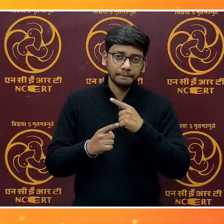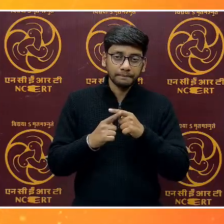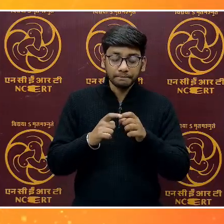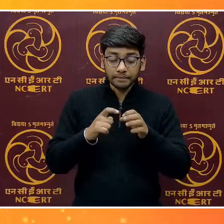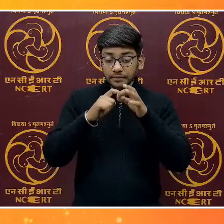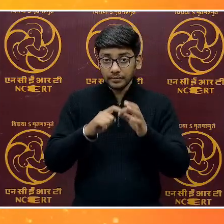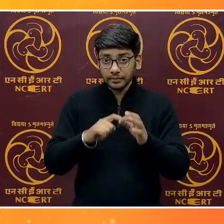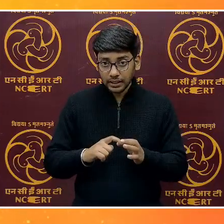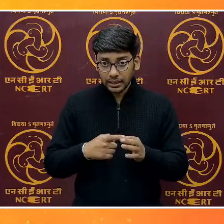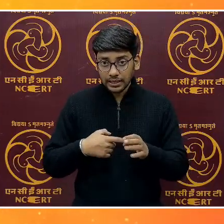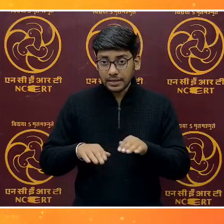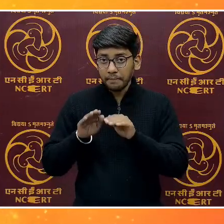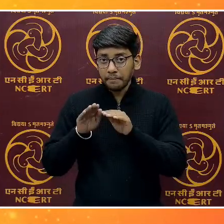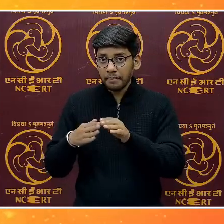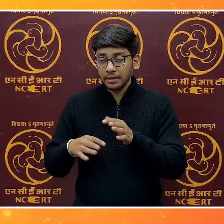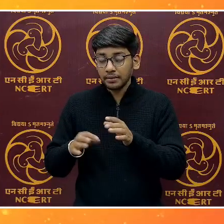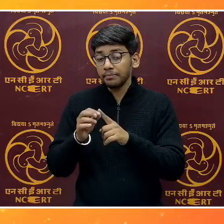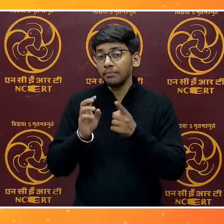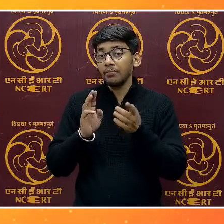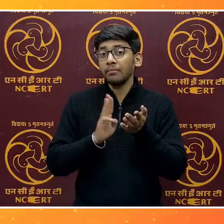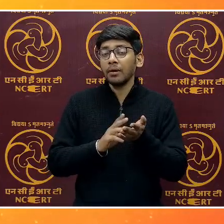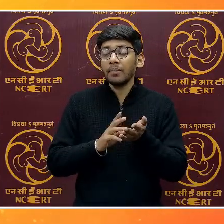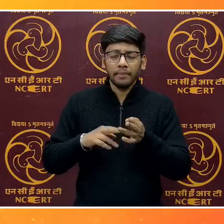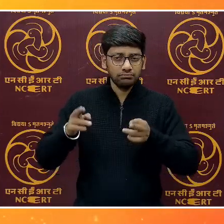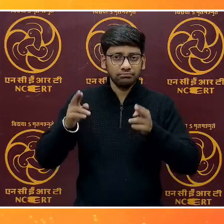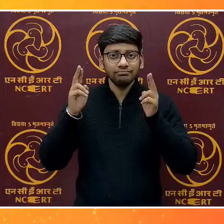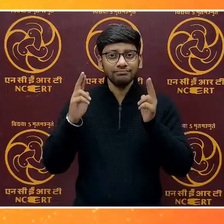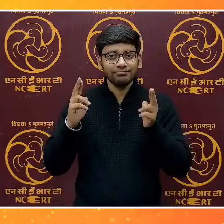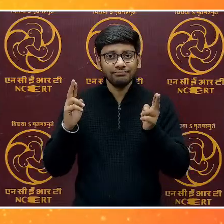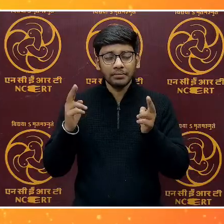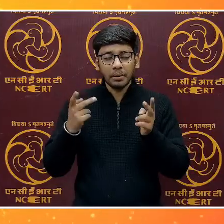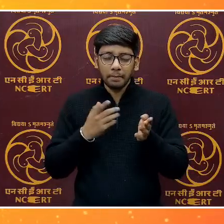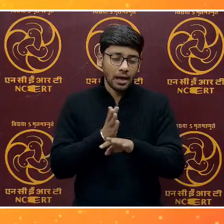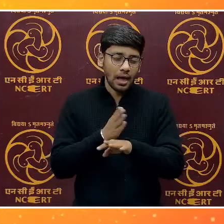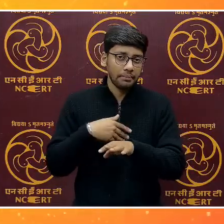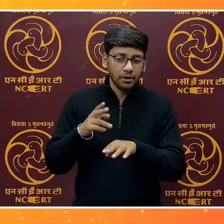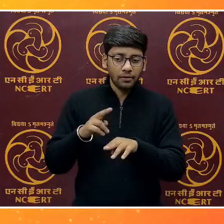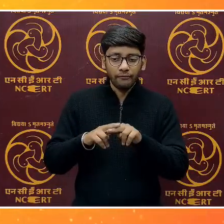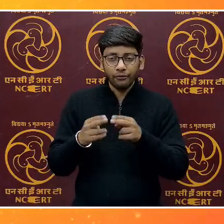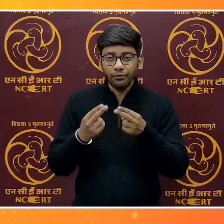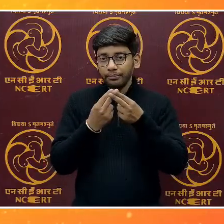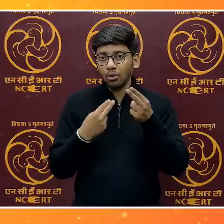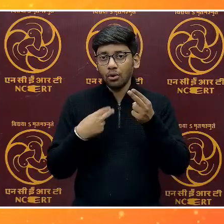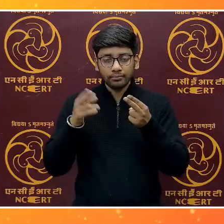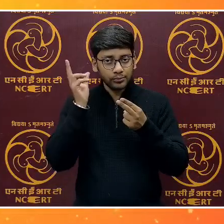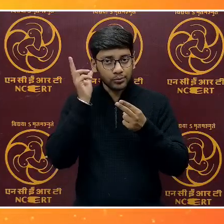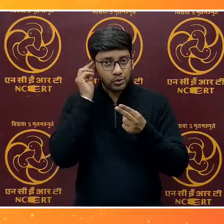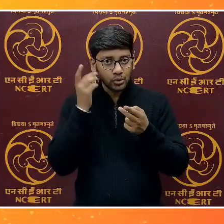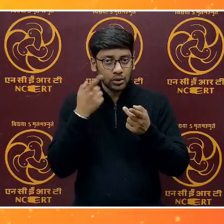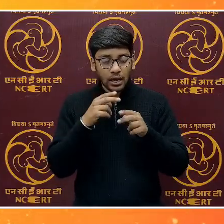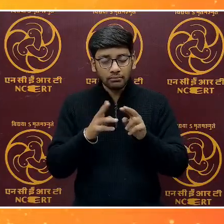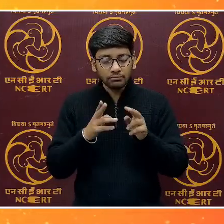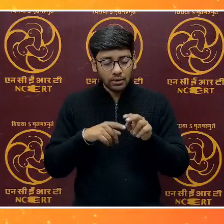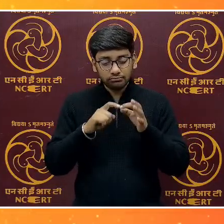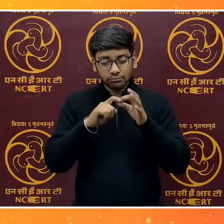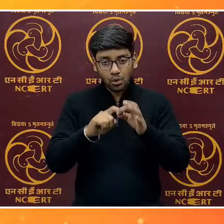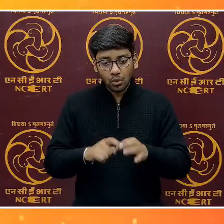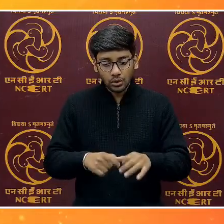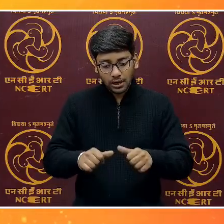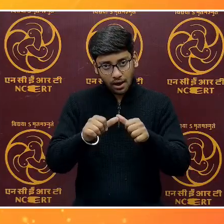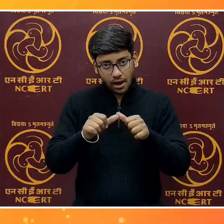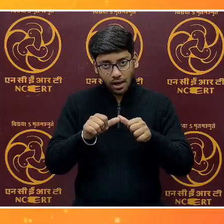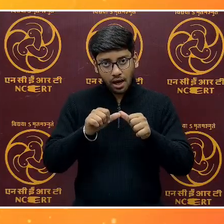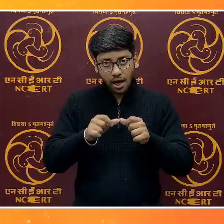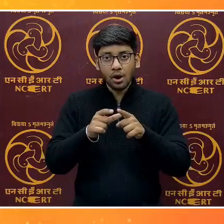questions based on this poem. Okay. I'm hoping that you heard and you were with me when I was reciting the poem. I'm sure, and please